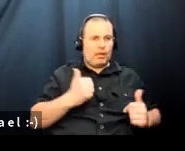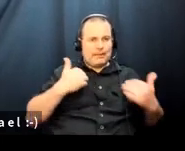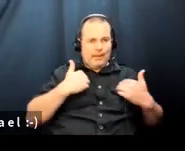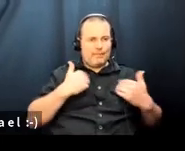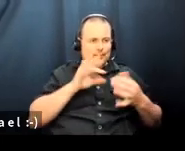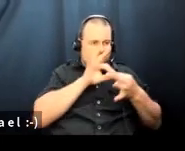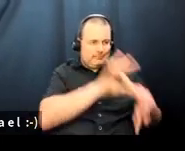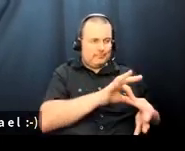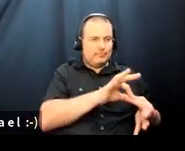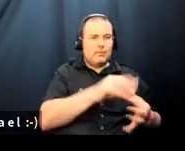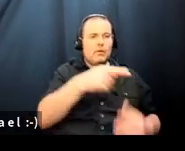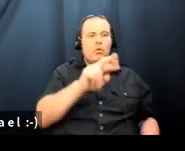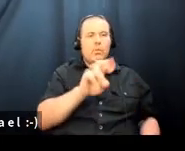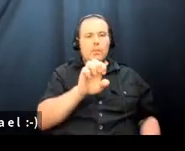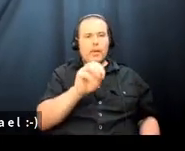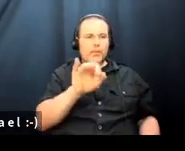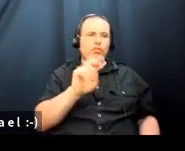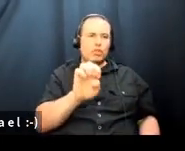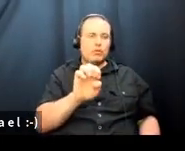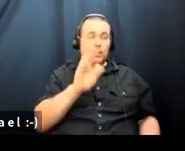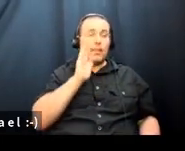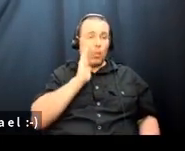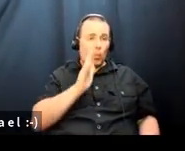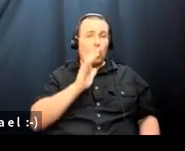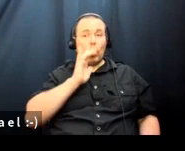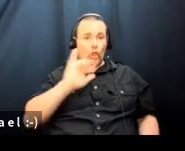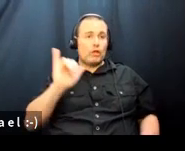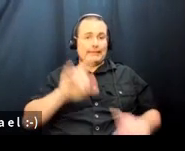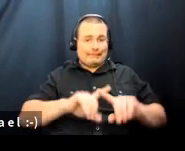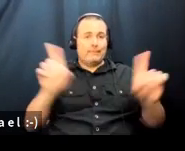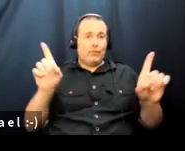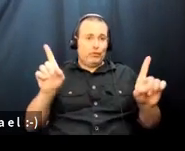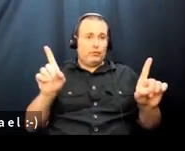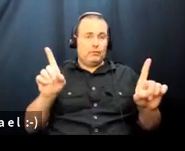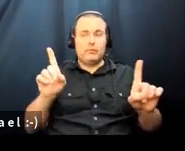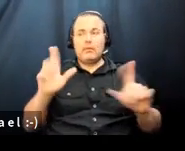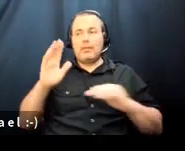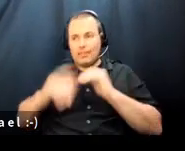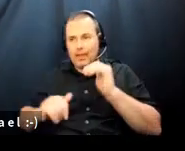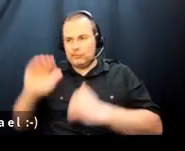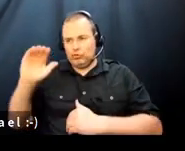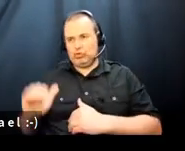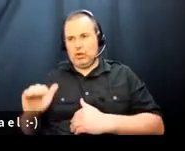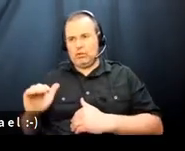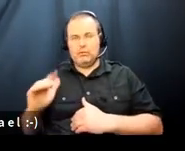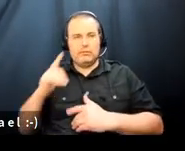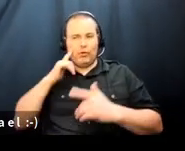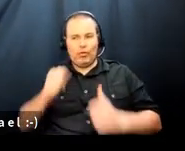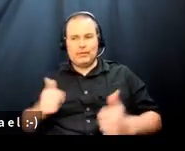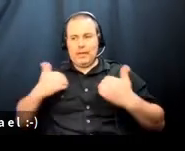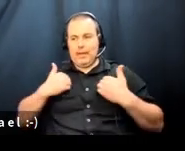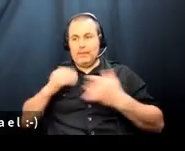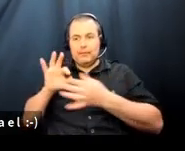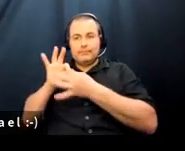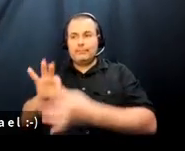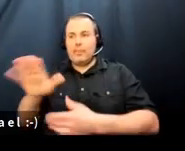they are going to look very different than a child who has hearing loss because their parents